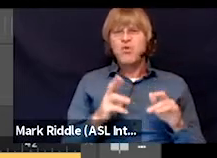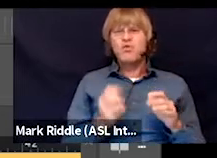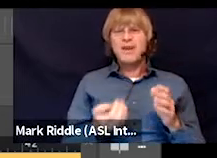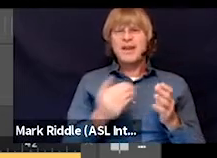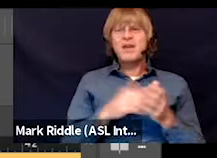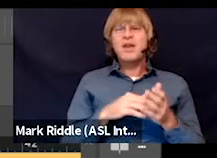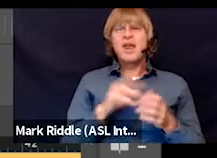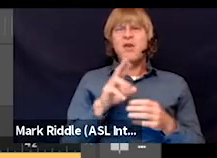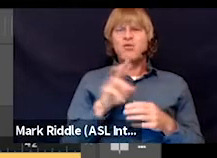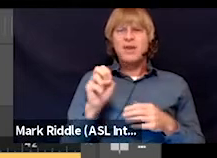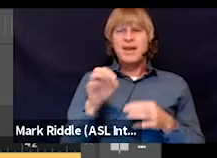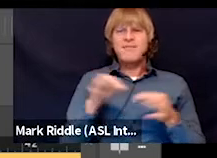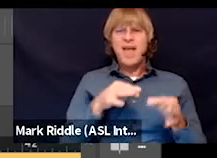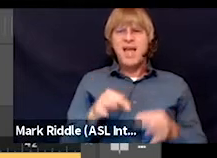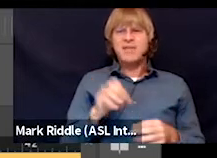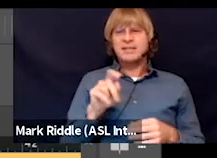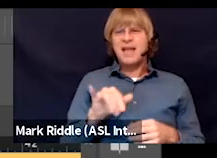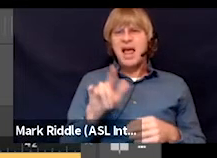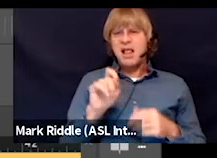style.